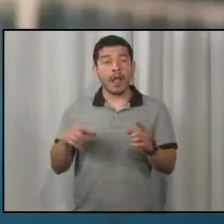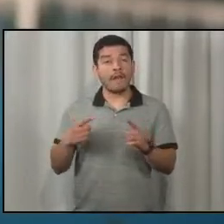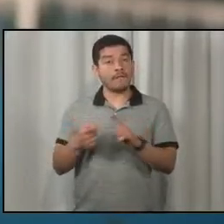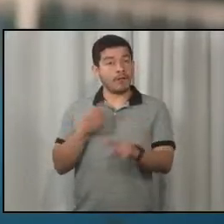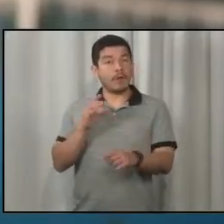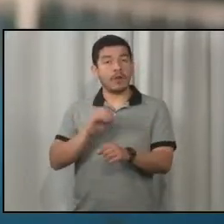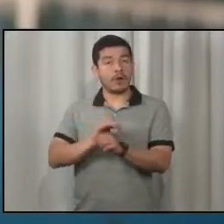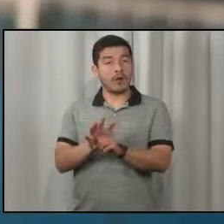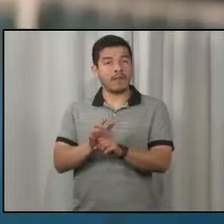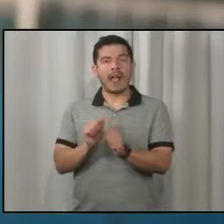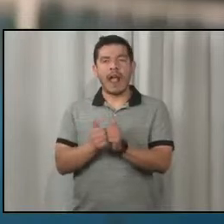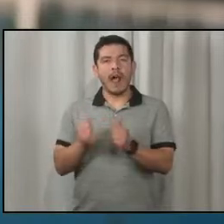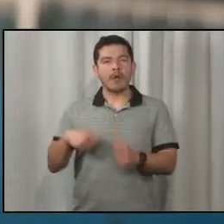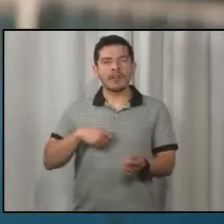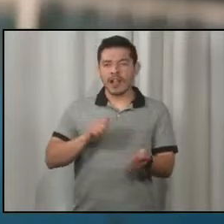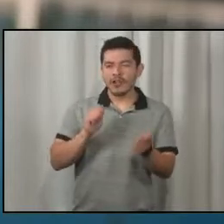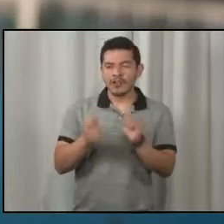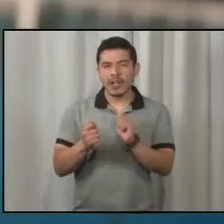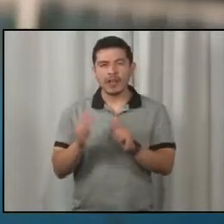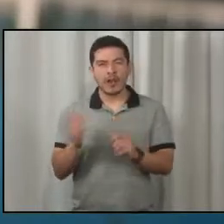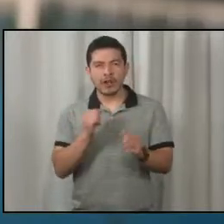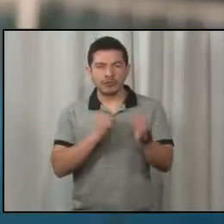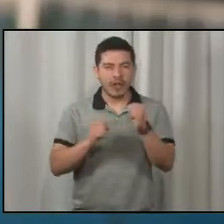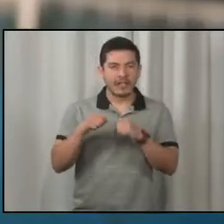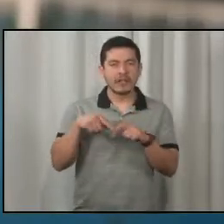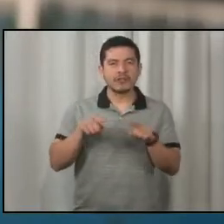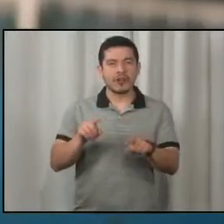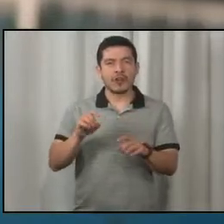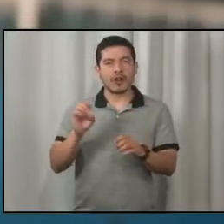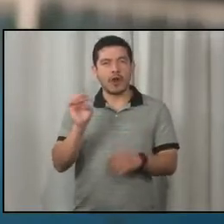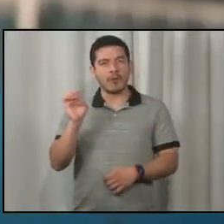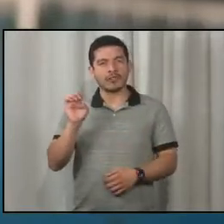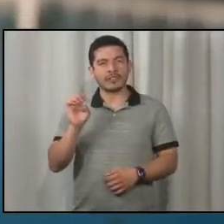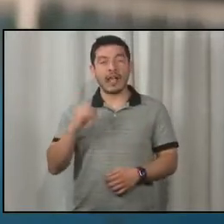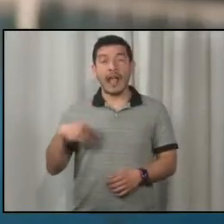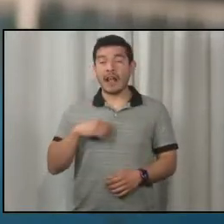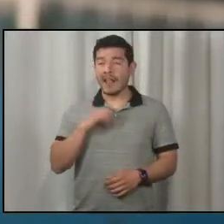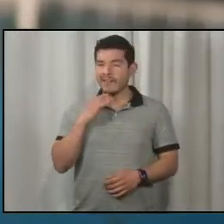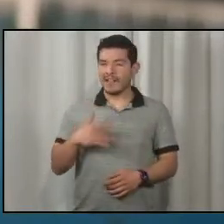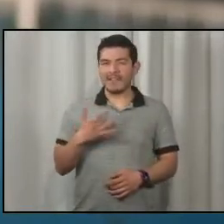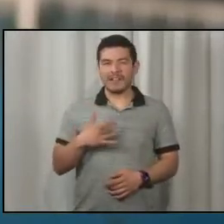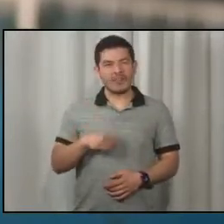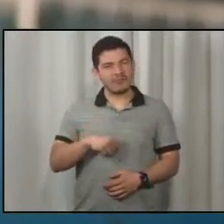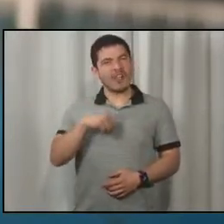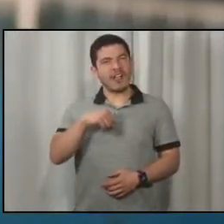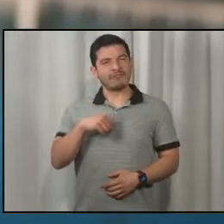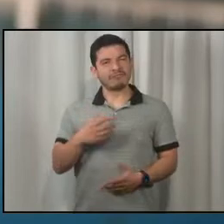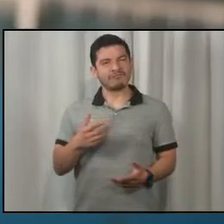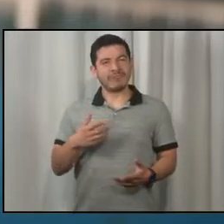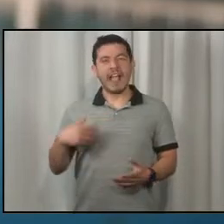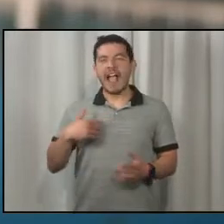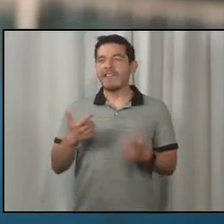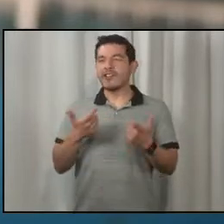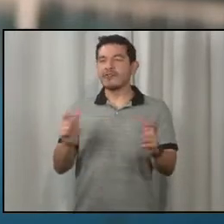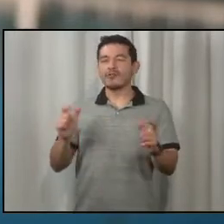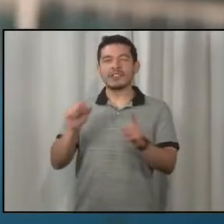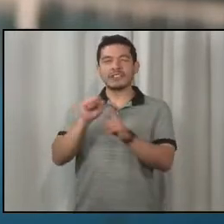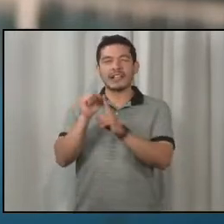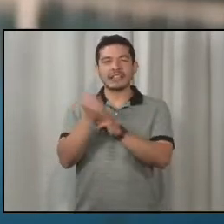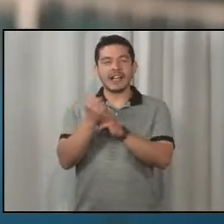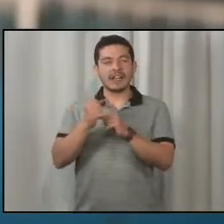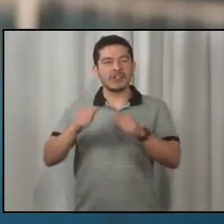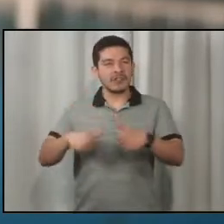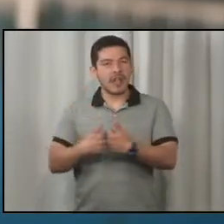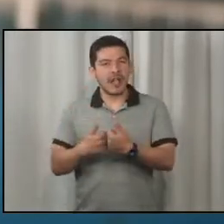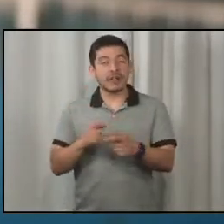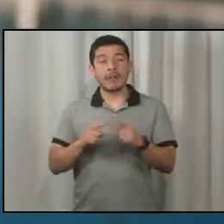we can operate differently in an emergency, and there's a sense of optimism. We know this is a huge societal challenge, but the chance